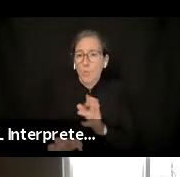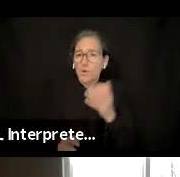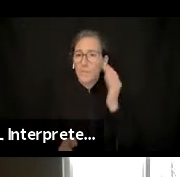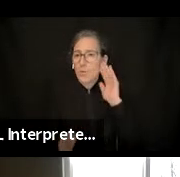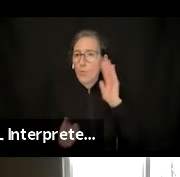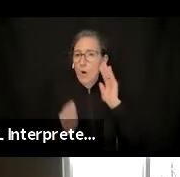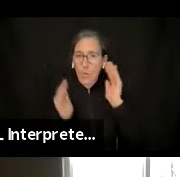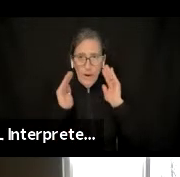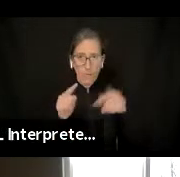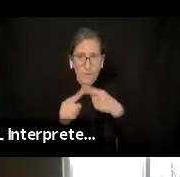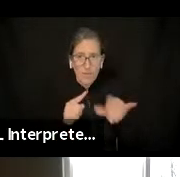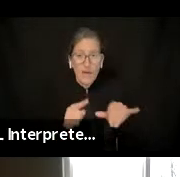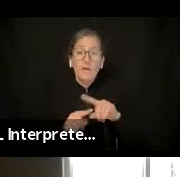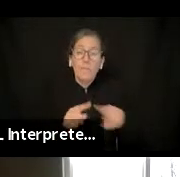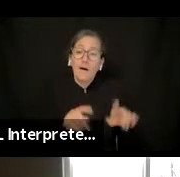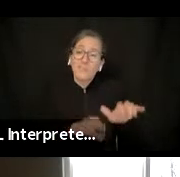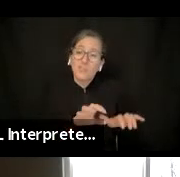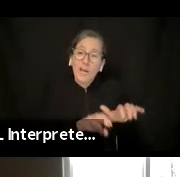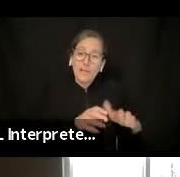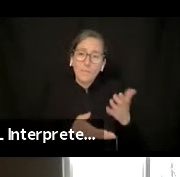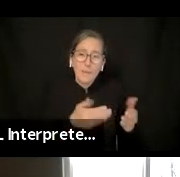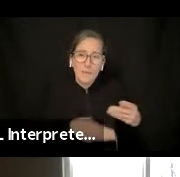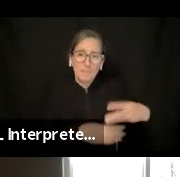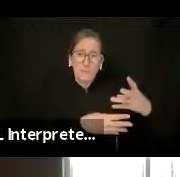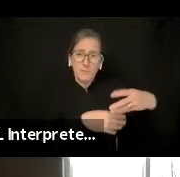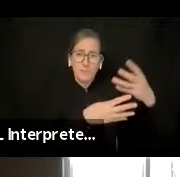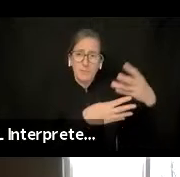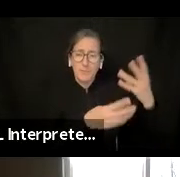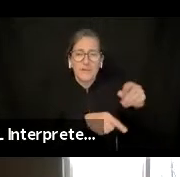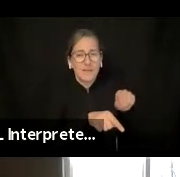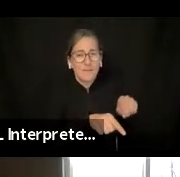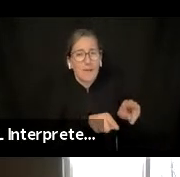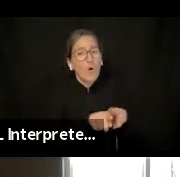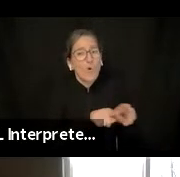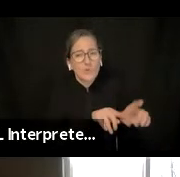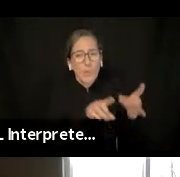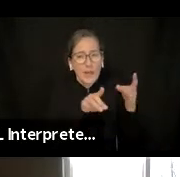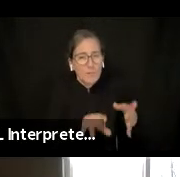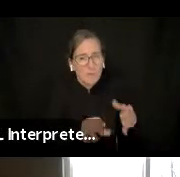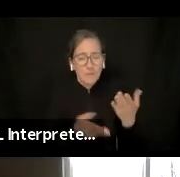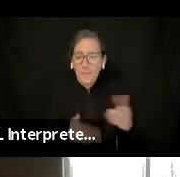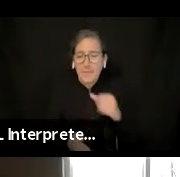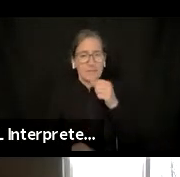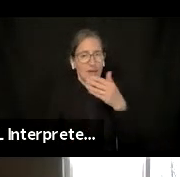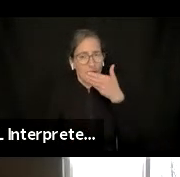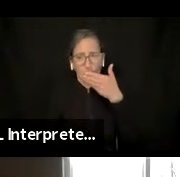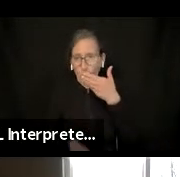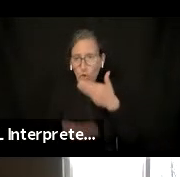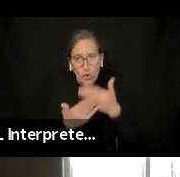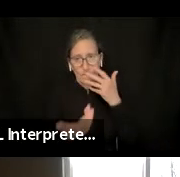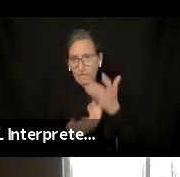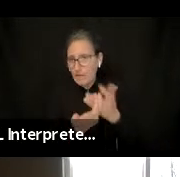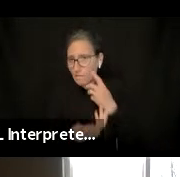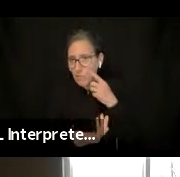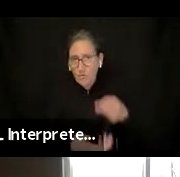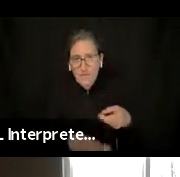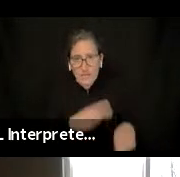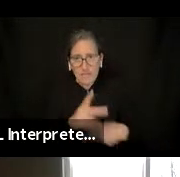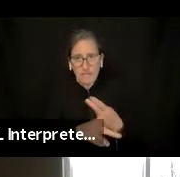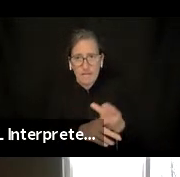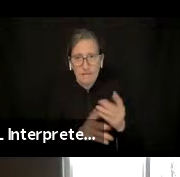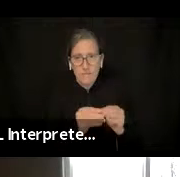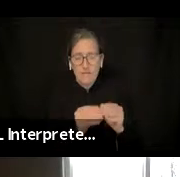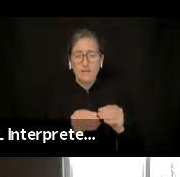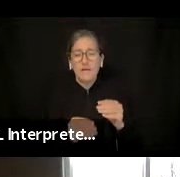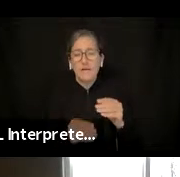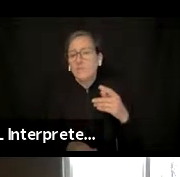be hateful, inappropriate, not the best ones for these types of meetings. So that's why at the end of the day, the decision was made that it was best just